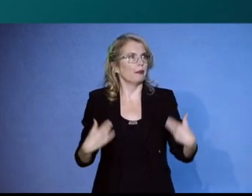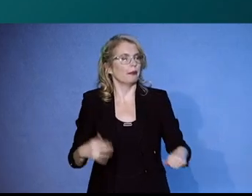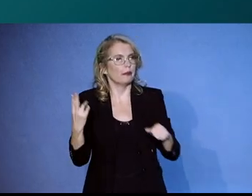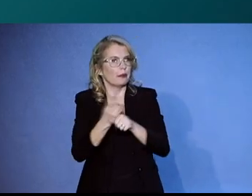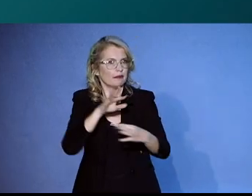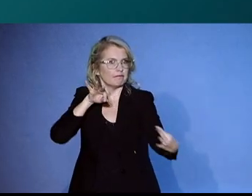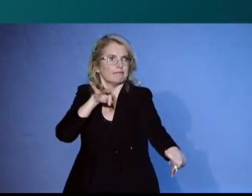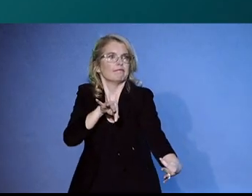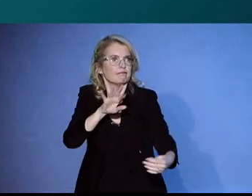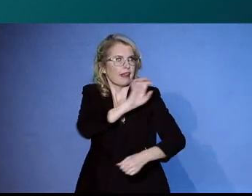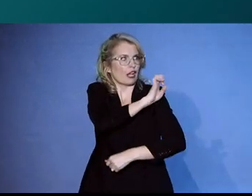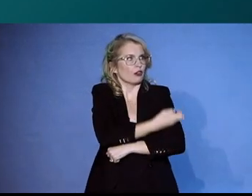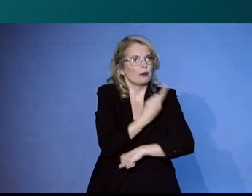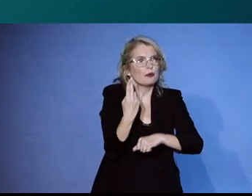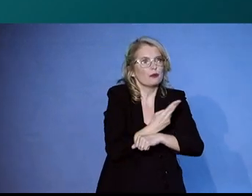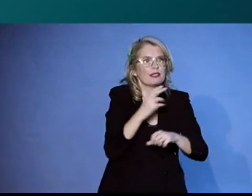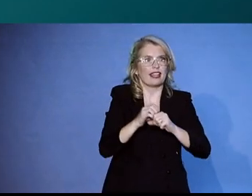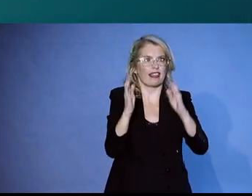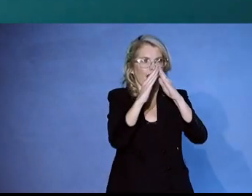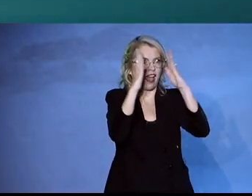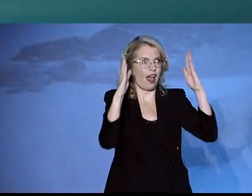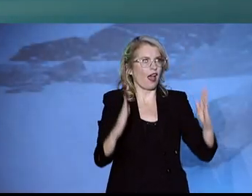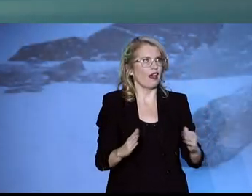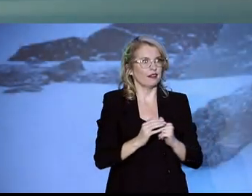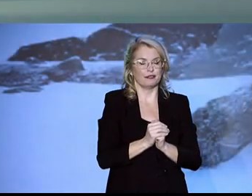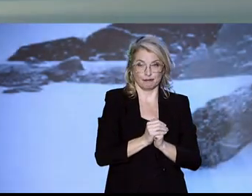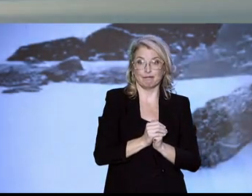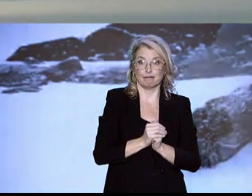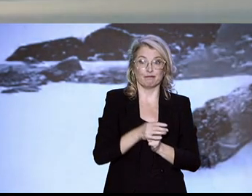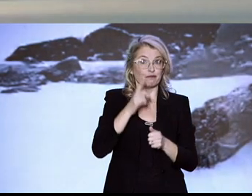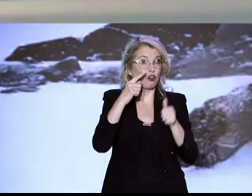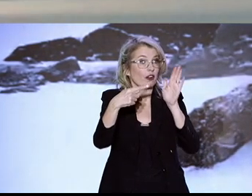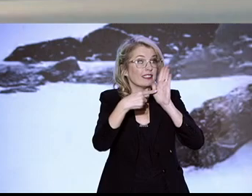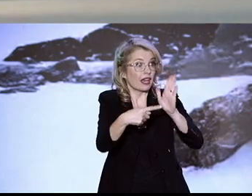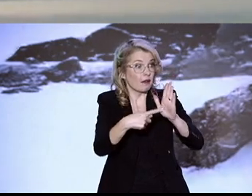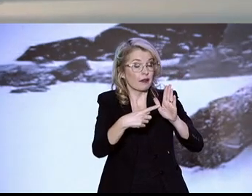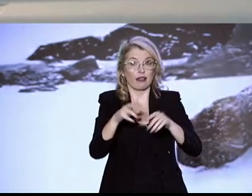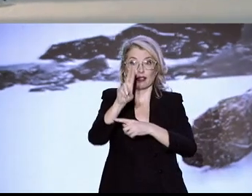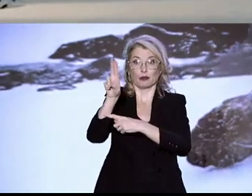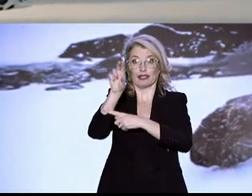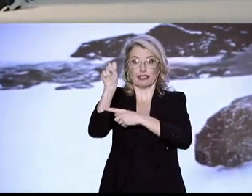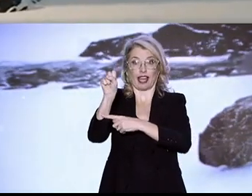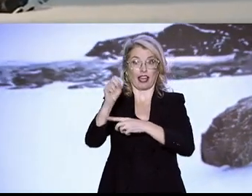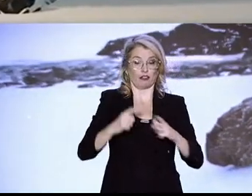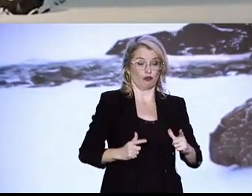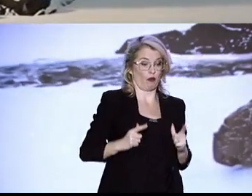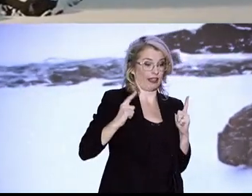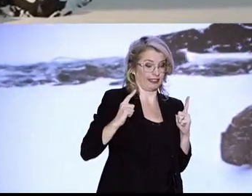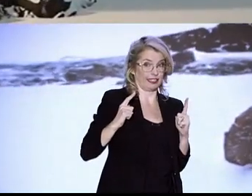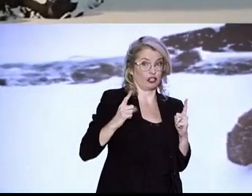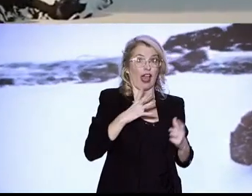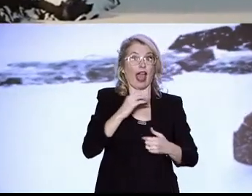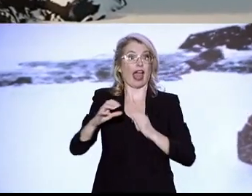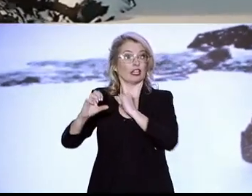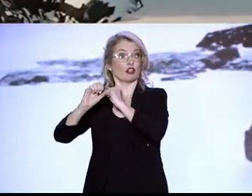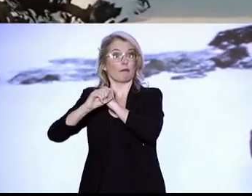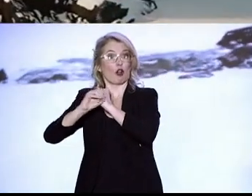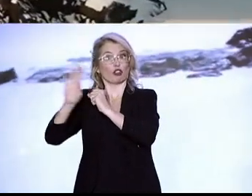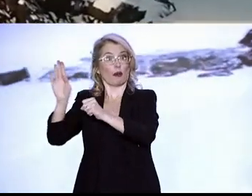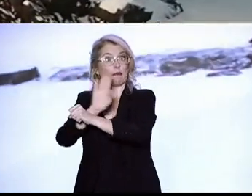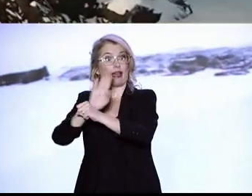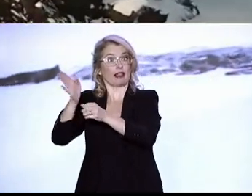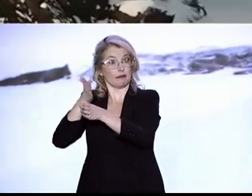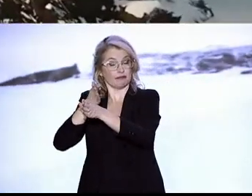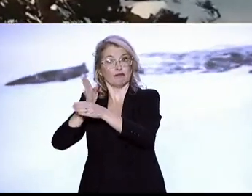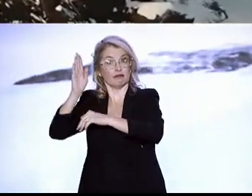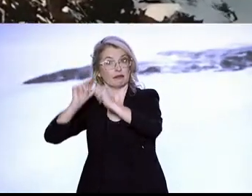for optimizing energy use in the home. For example, the US residential and commercial buildings are